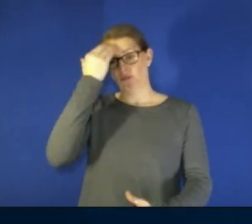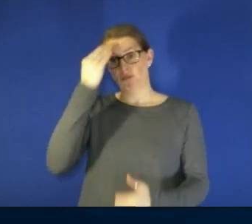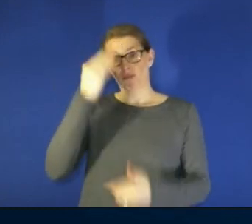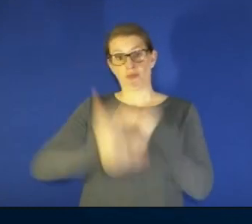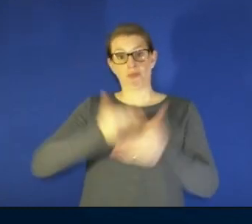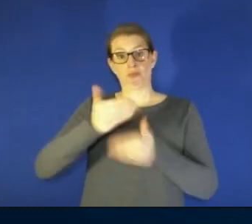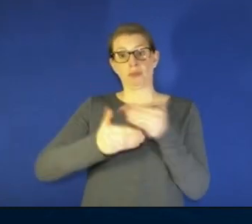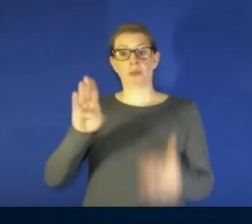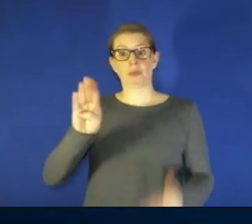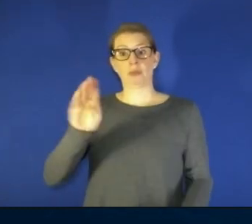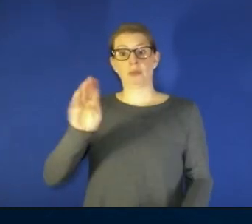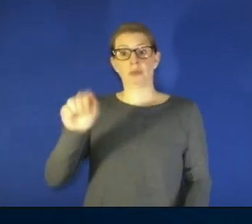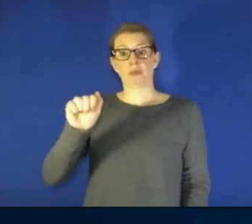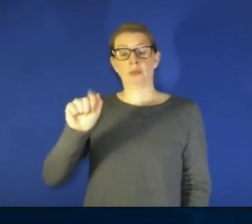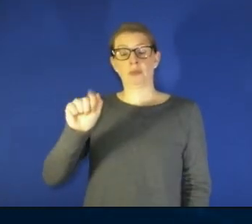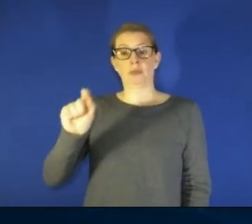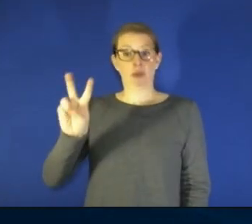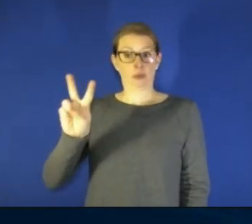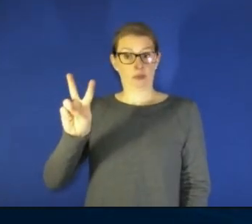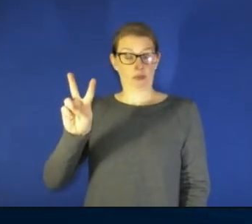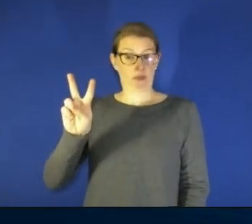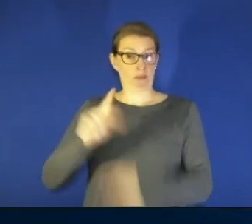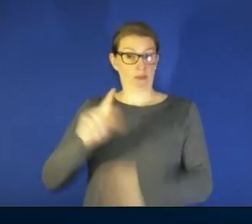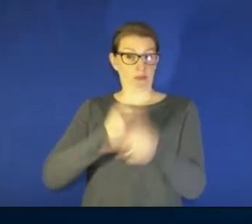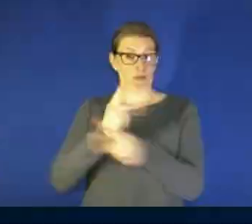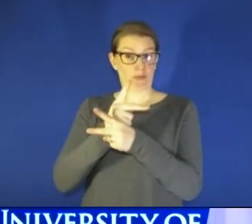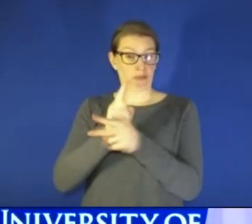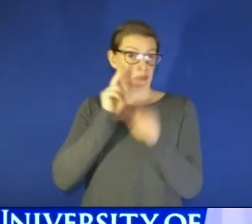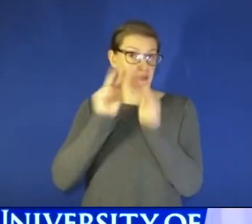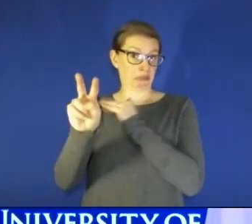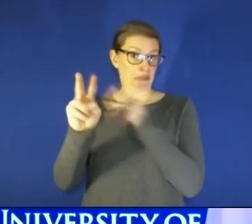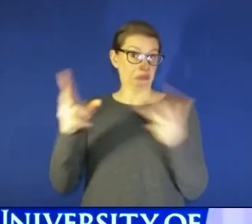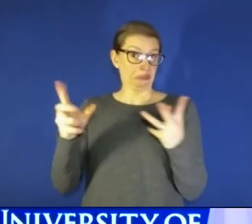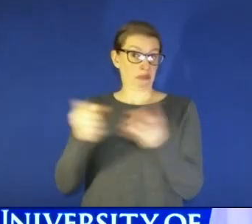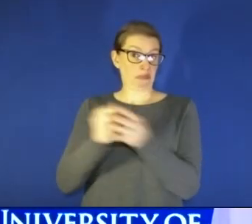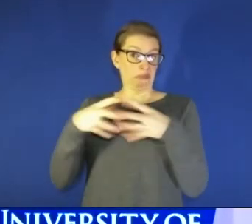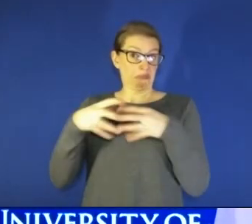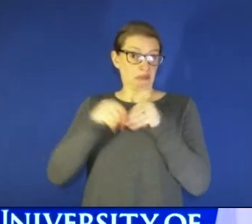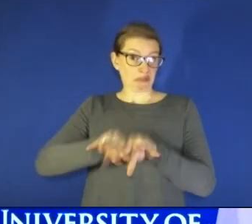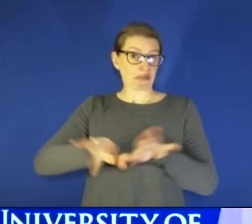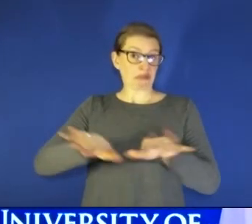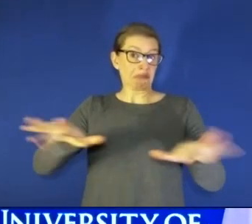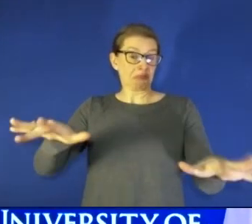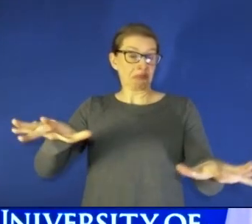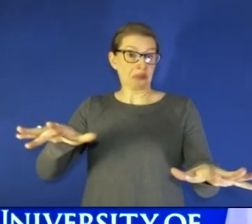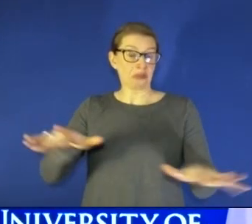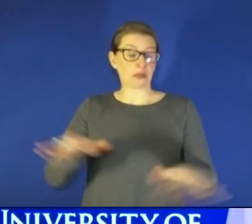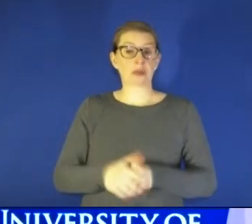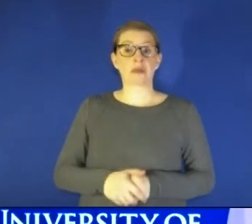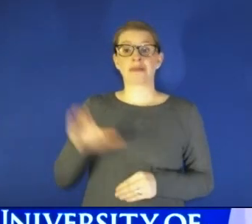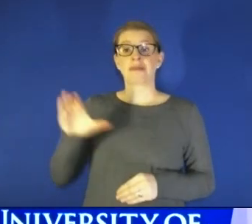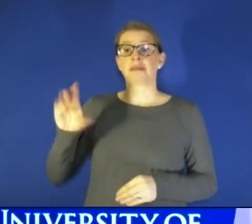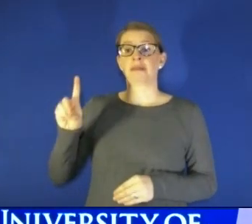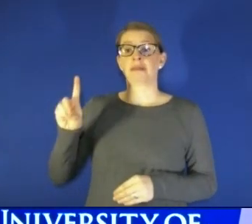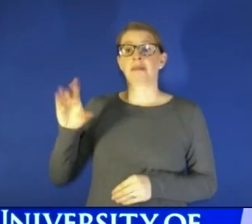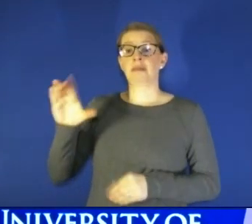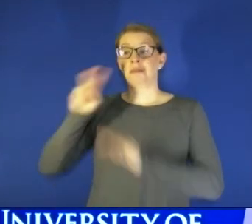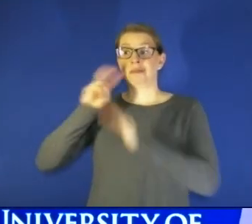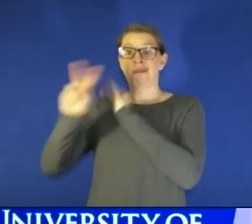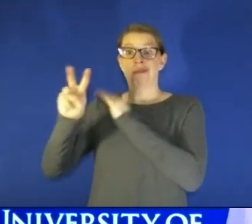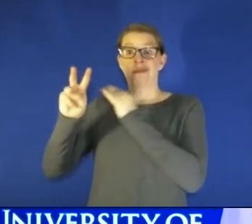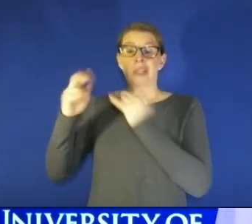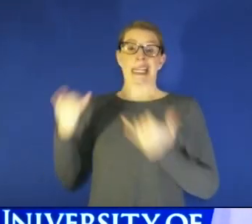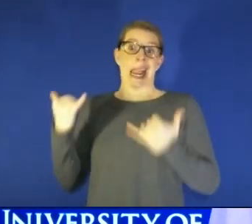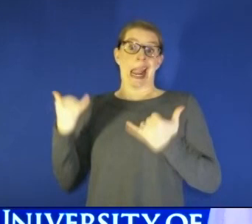variant. Any projections about its growth and prevalence? No, I was just looking at the CDC, their forecast or nowcast, what that